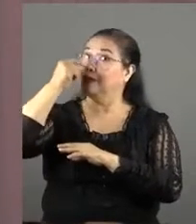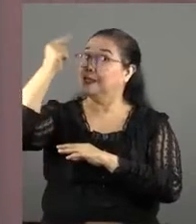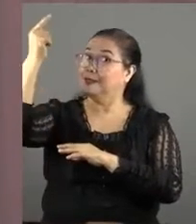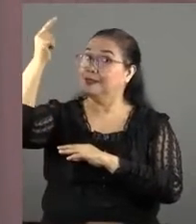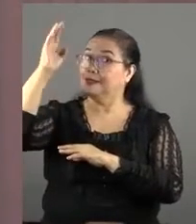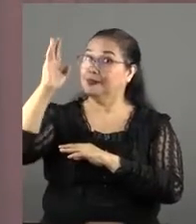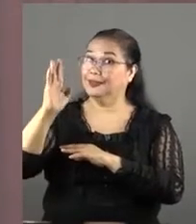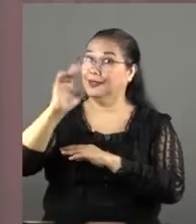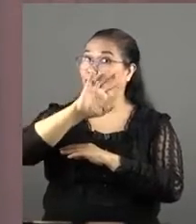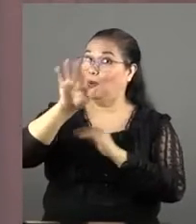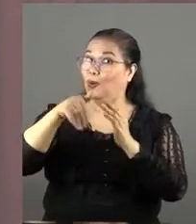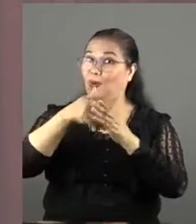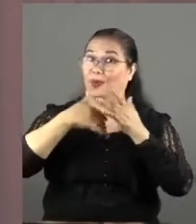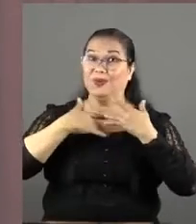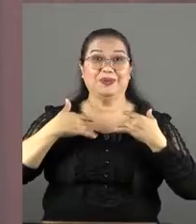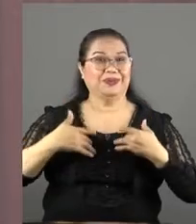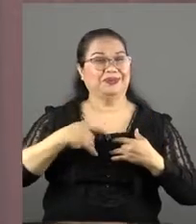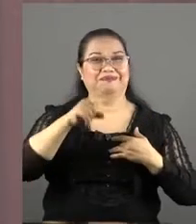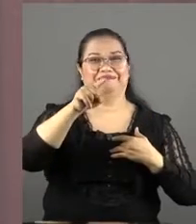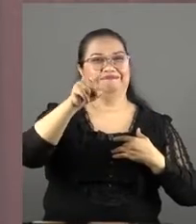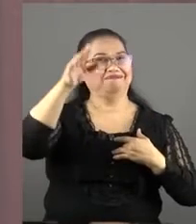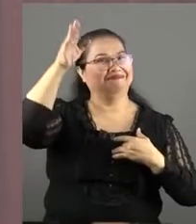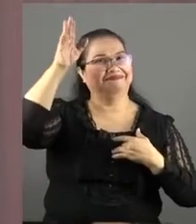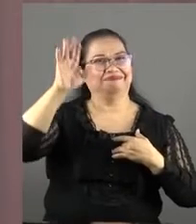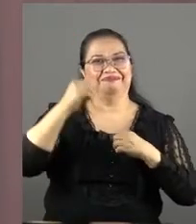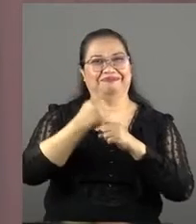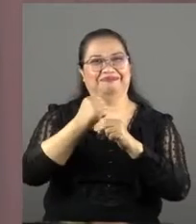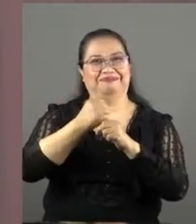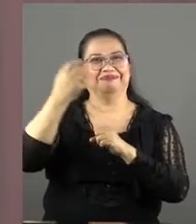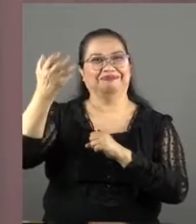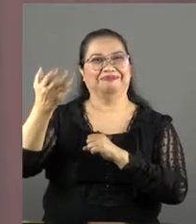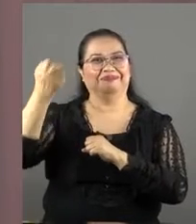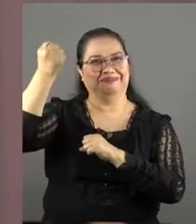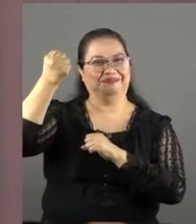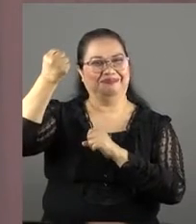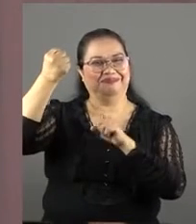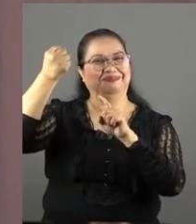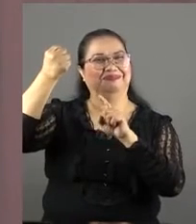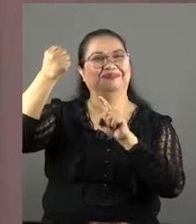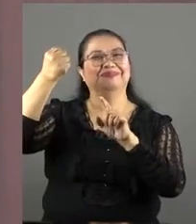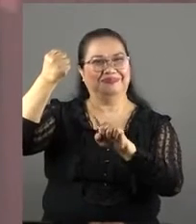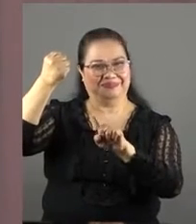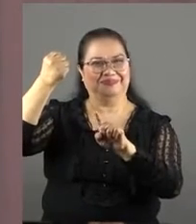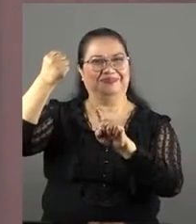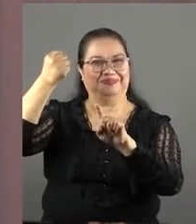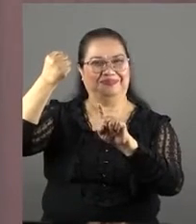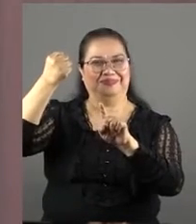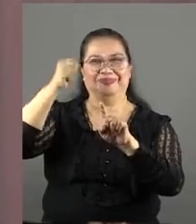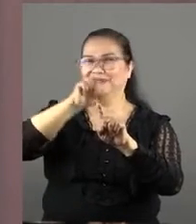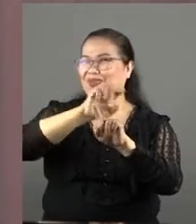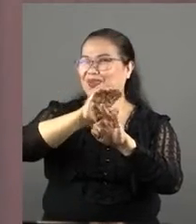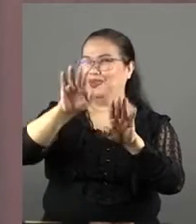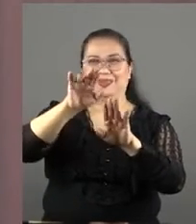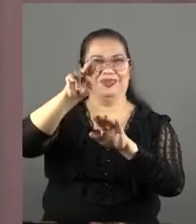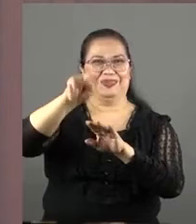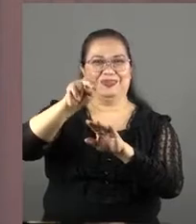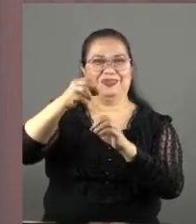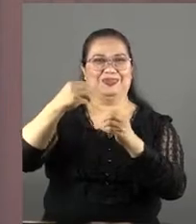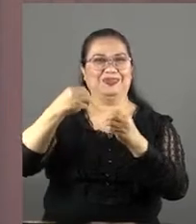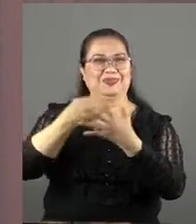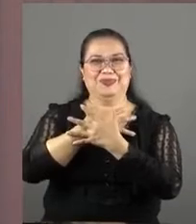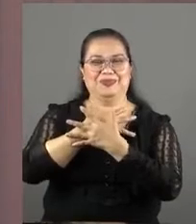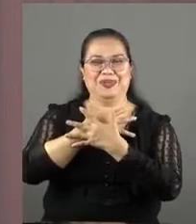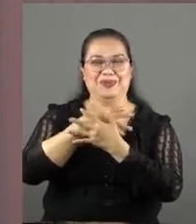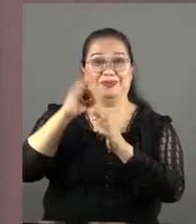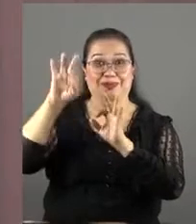that with all your heart, God will make you one of his. He'll forgive you. And you don't ever need to fear the